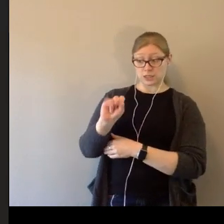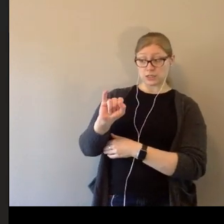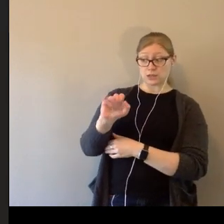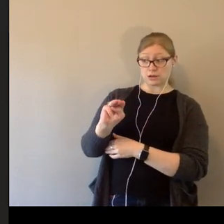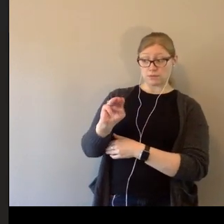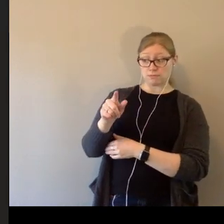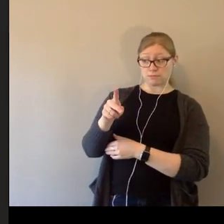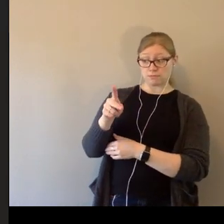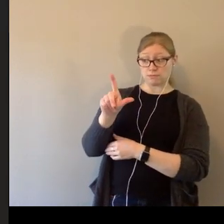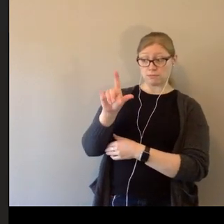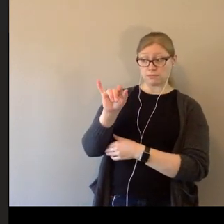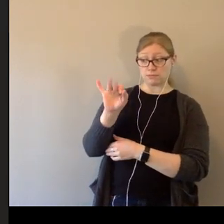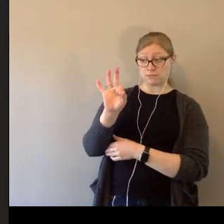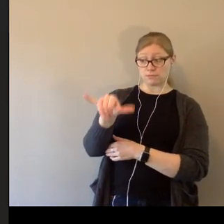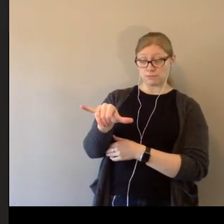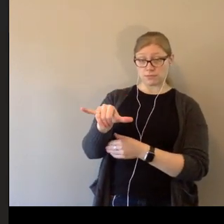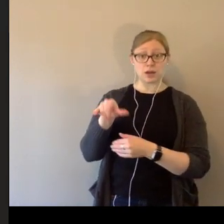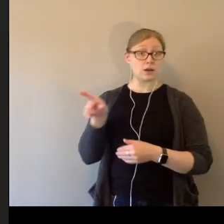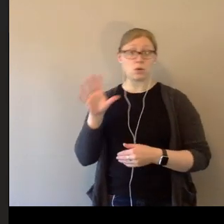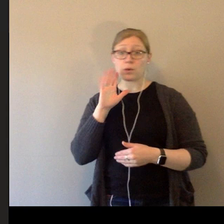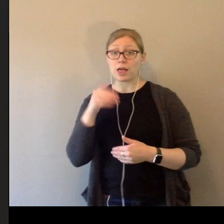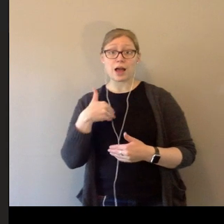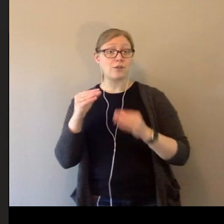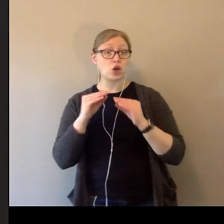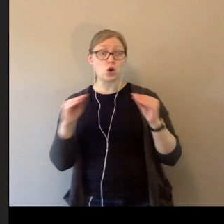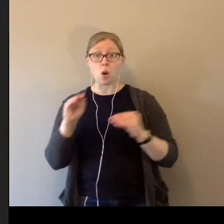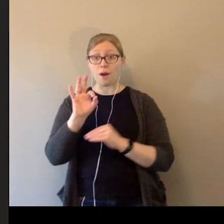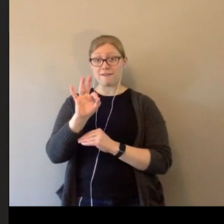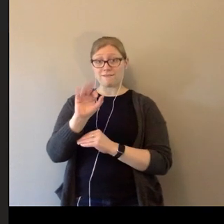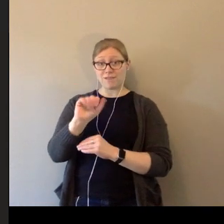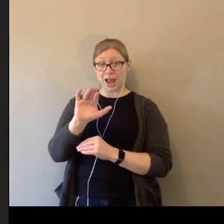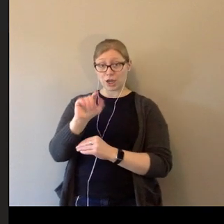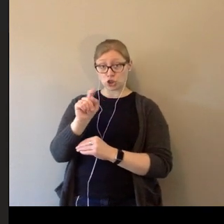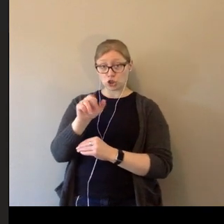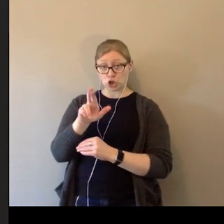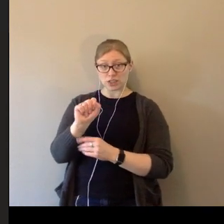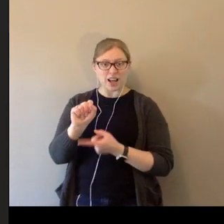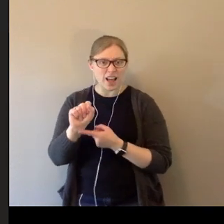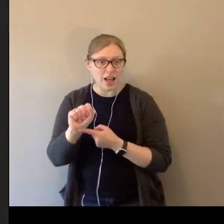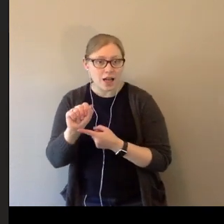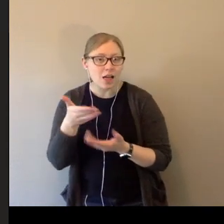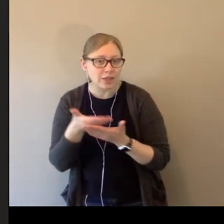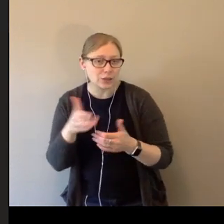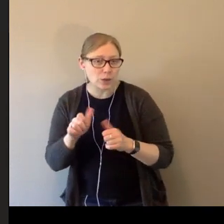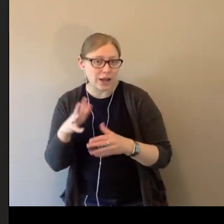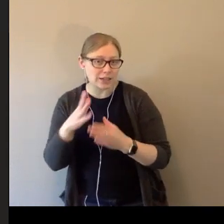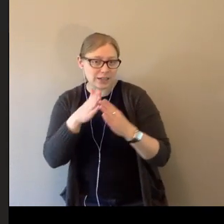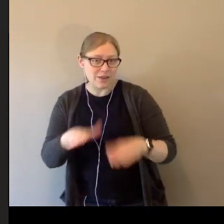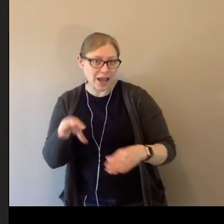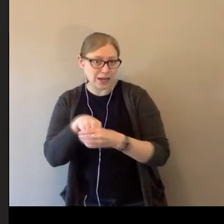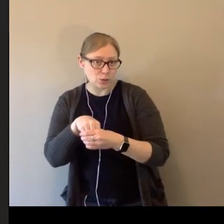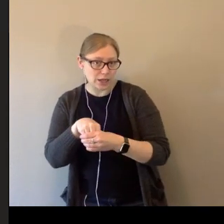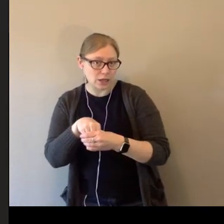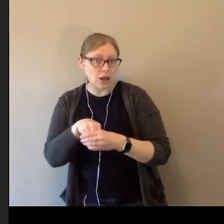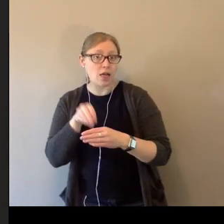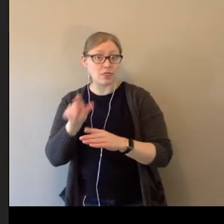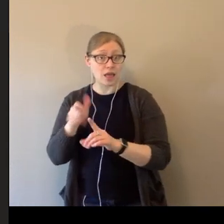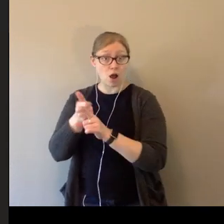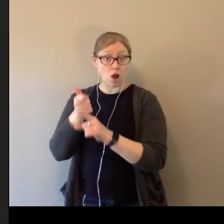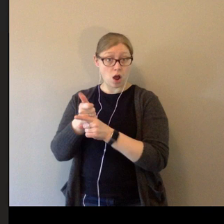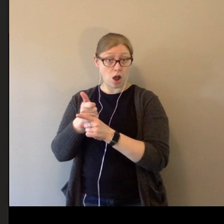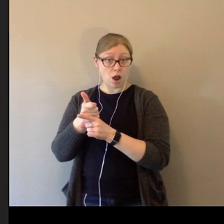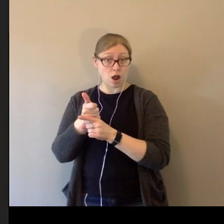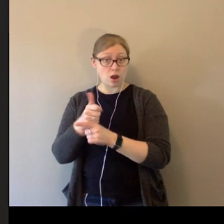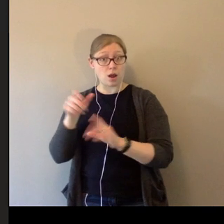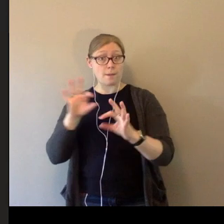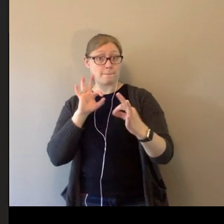factors, things that divide into it that are perfect square numbers. So that list we made on the previous page, except for 1, of